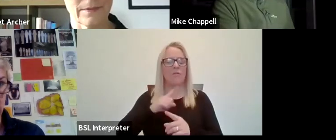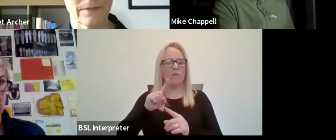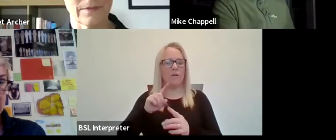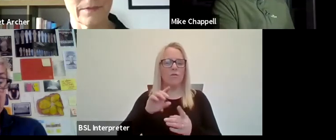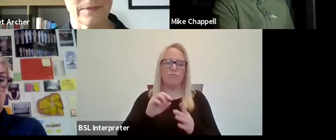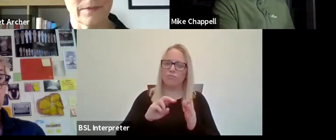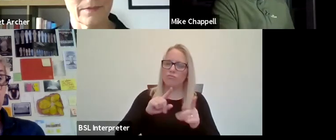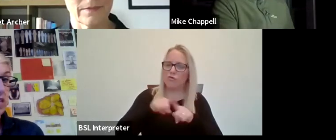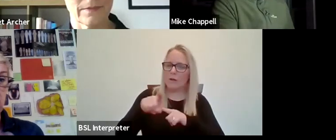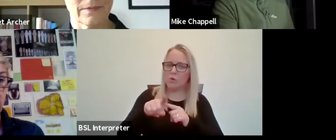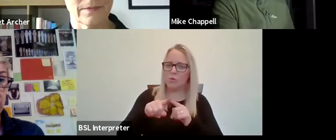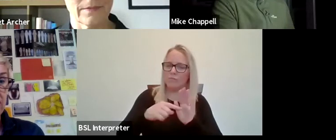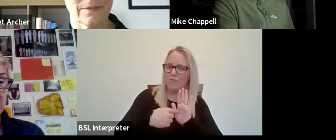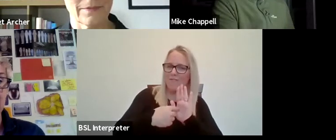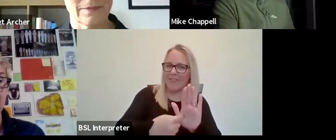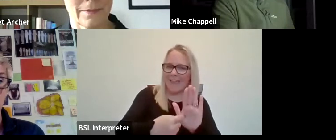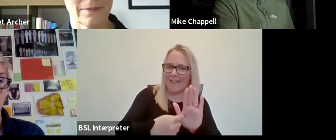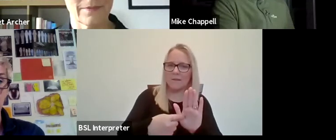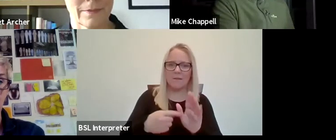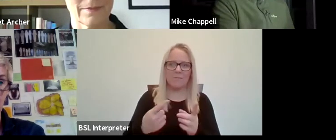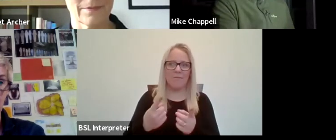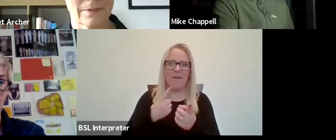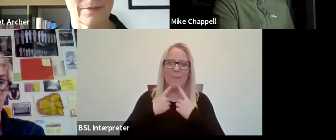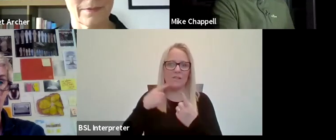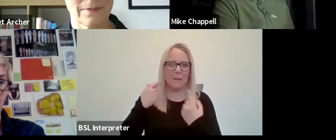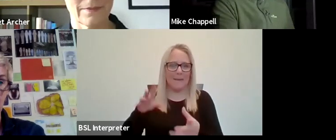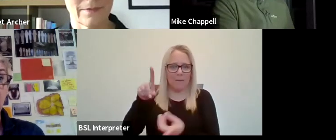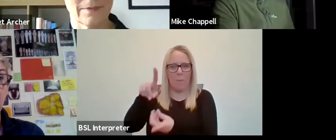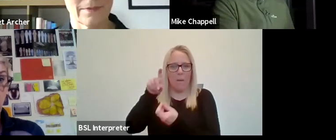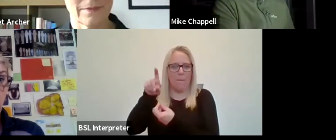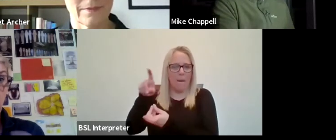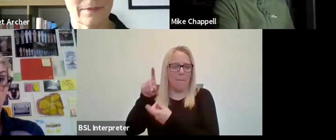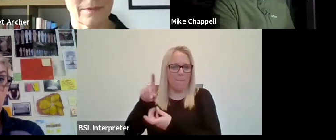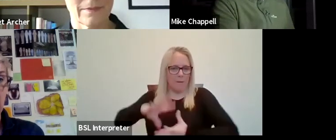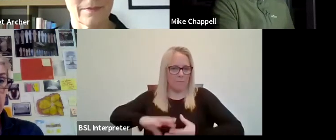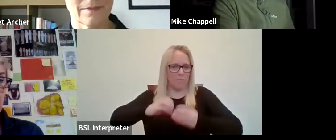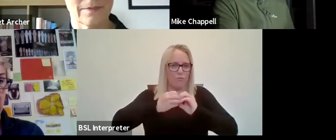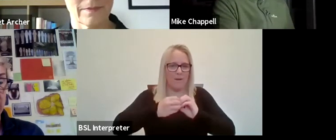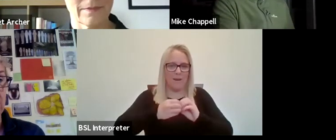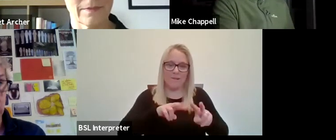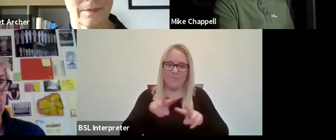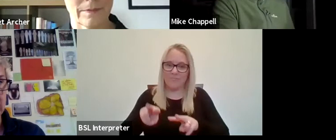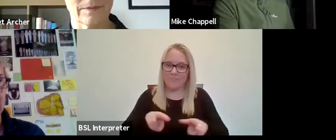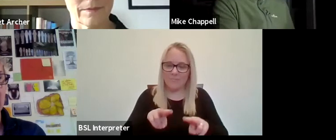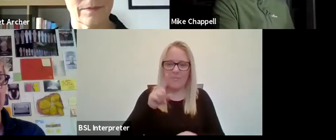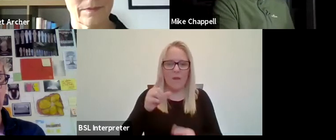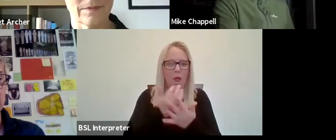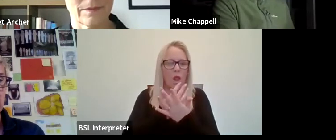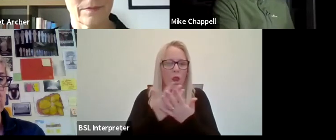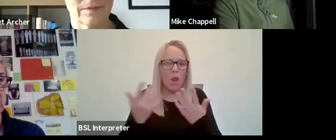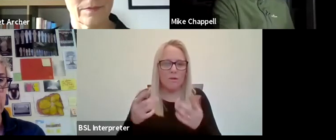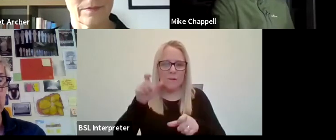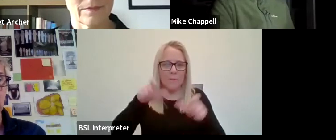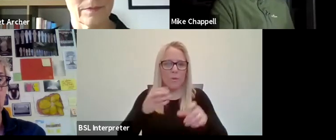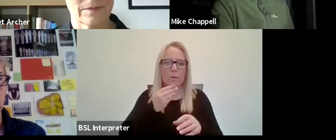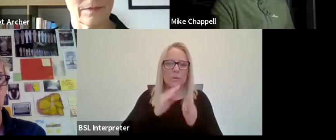lot of work that exists that already use, and a lot of really fascinating work that artists have made over the years that use MRI, the look of it. That's a very